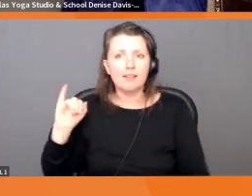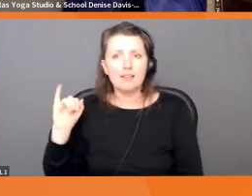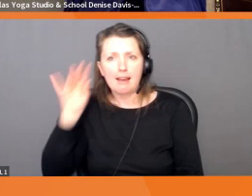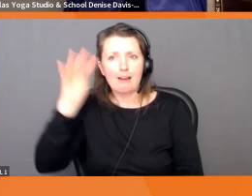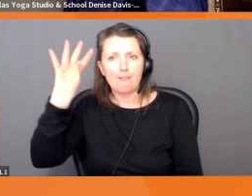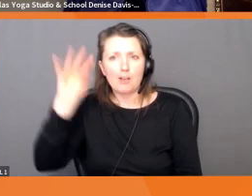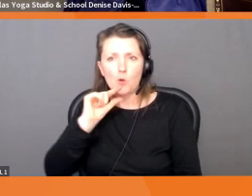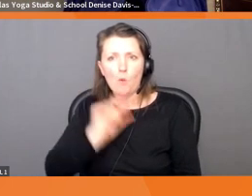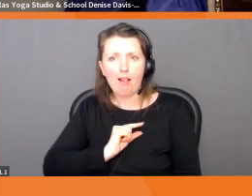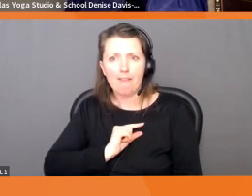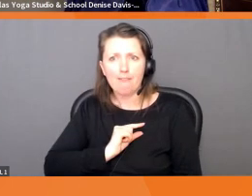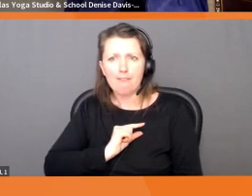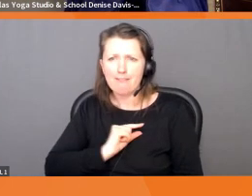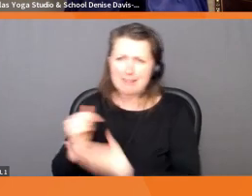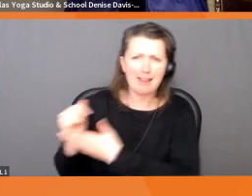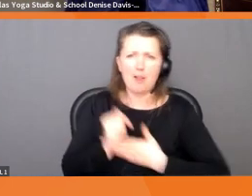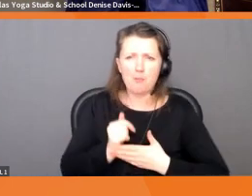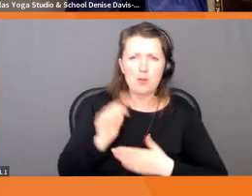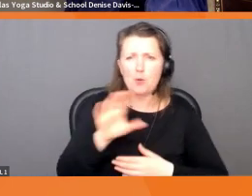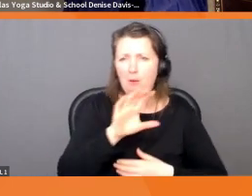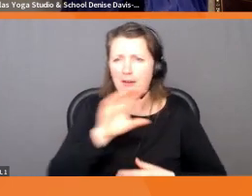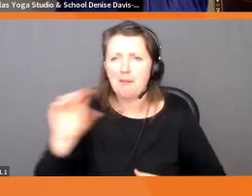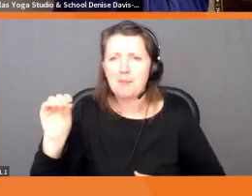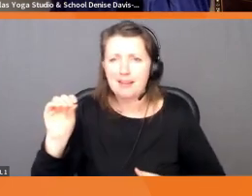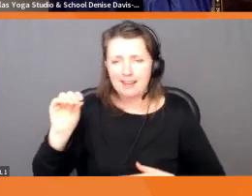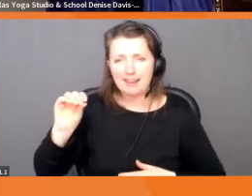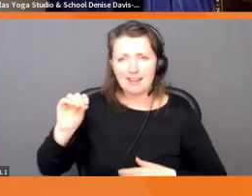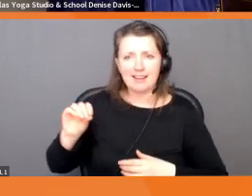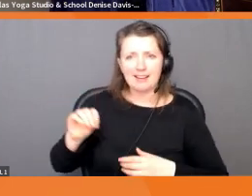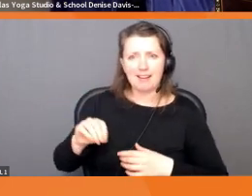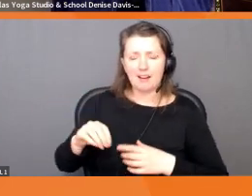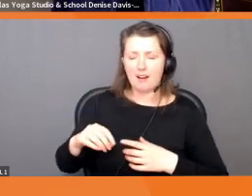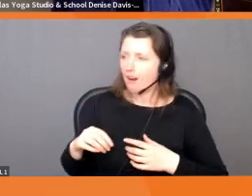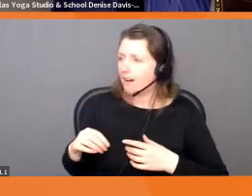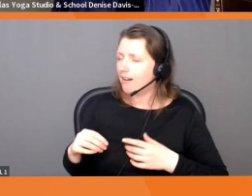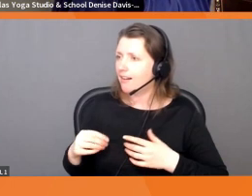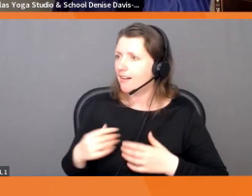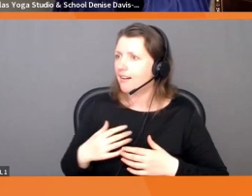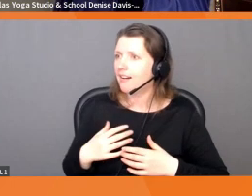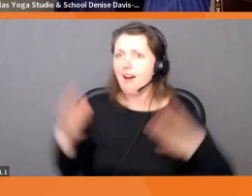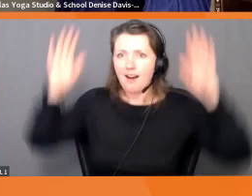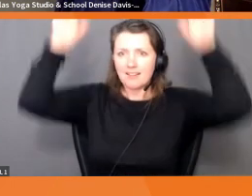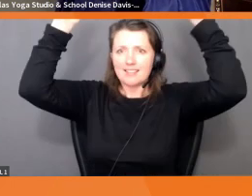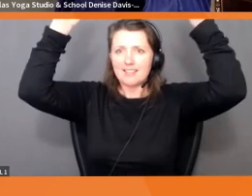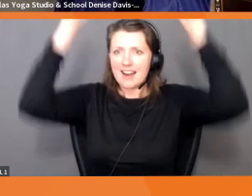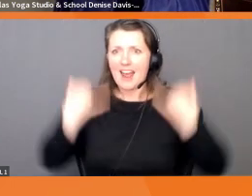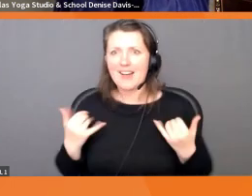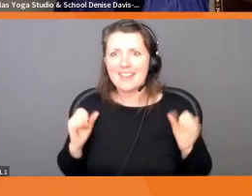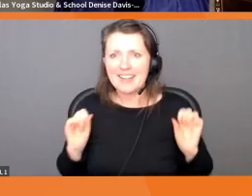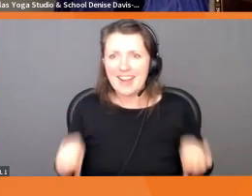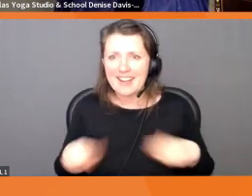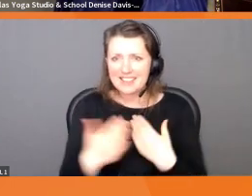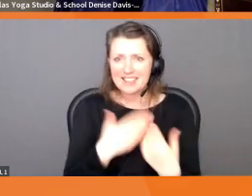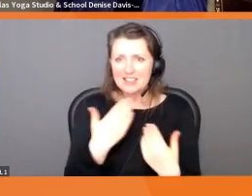got one hand each and they're holding my hands up and making it effortless. They're helping me. Just imagine all the angels and divine